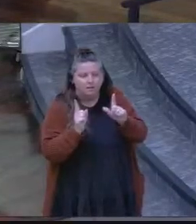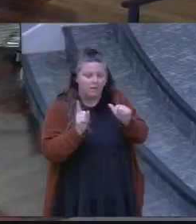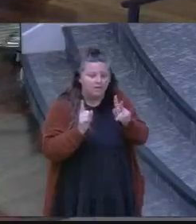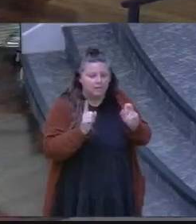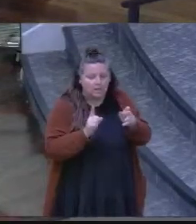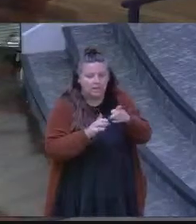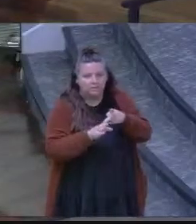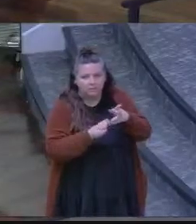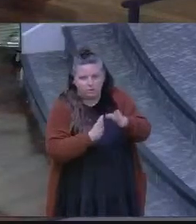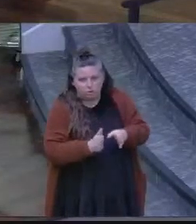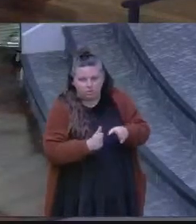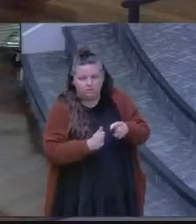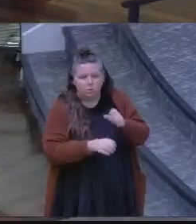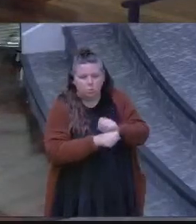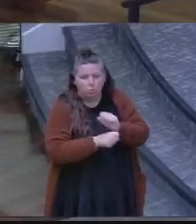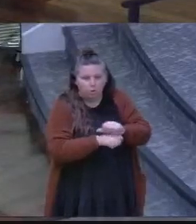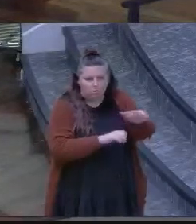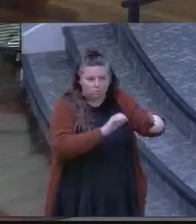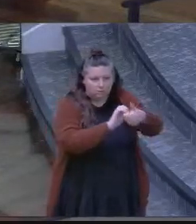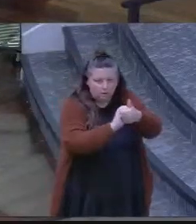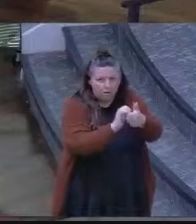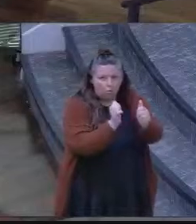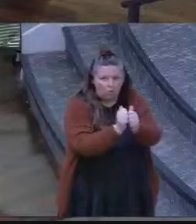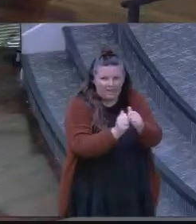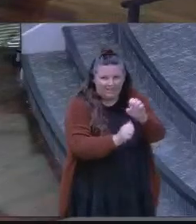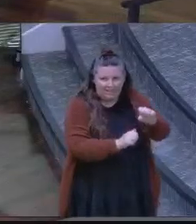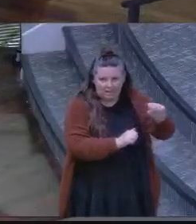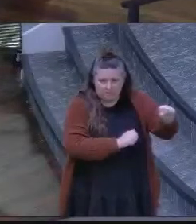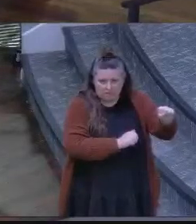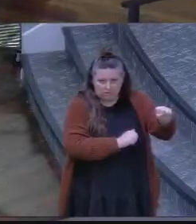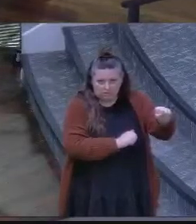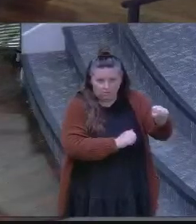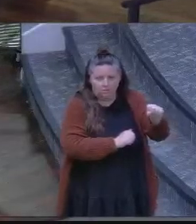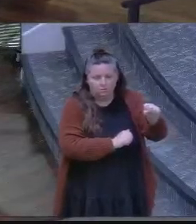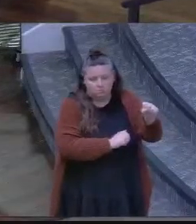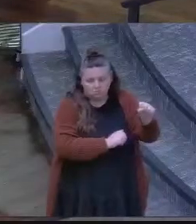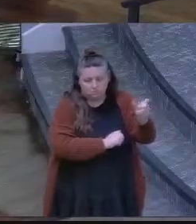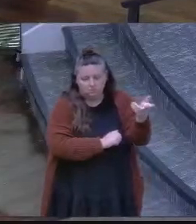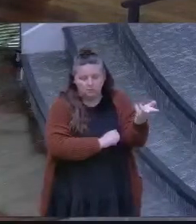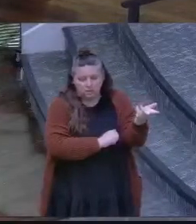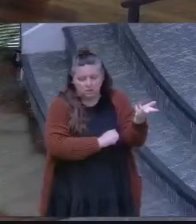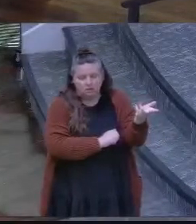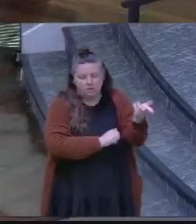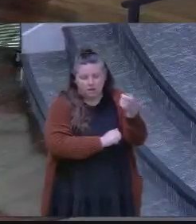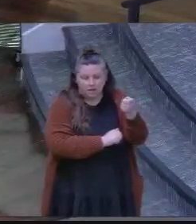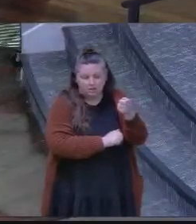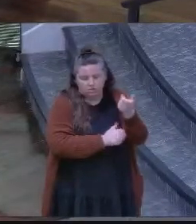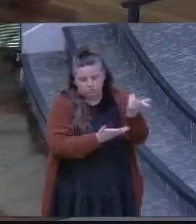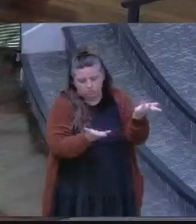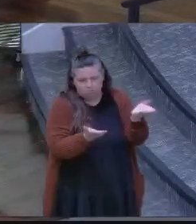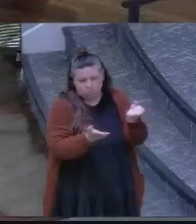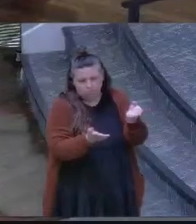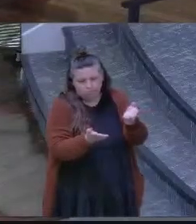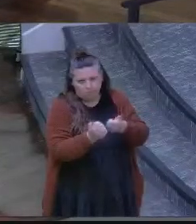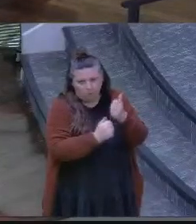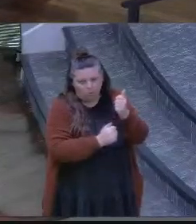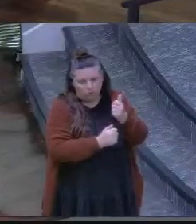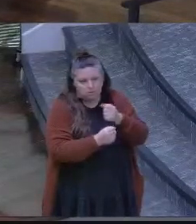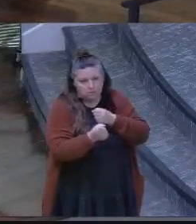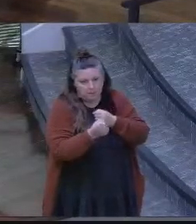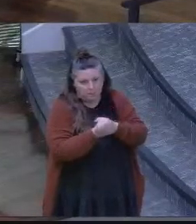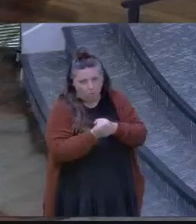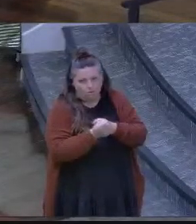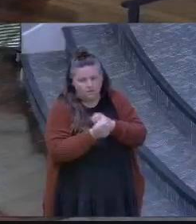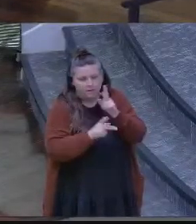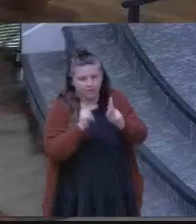in conjunction with ESS around, and she mainly supports the individuals on our side, submitting